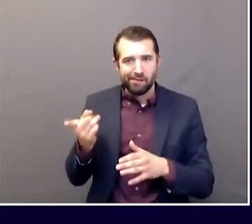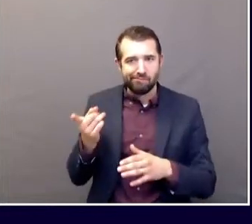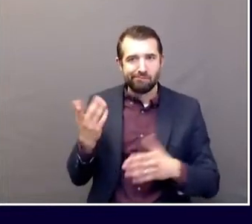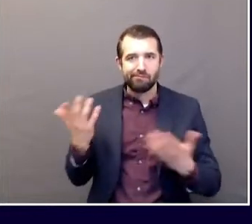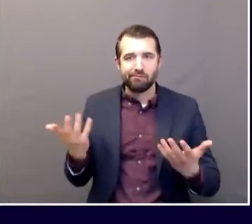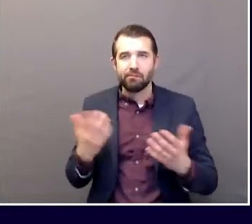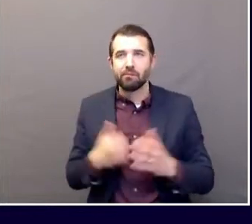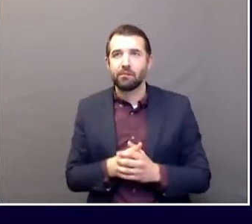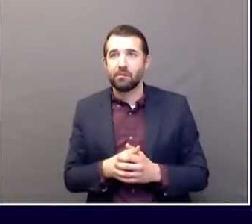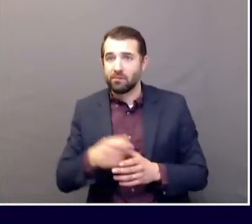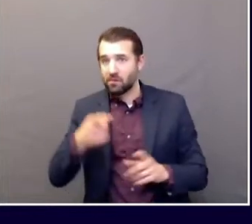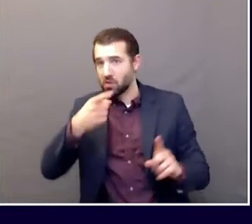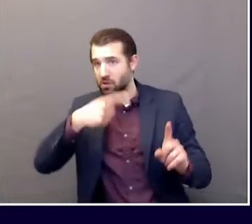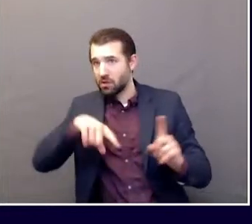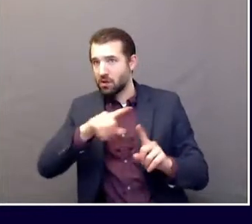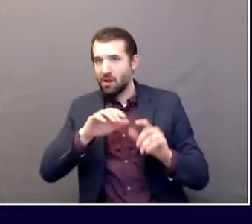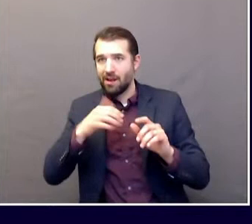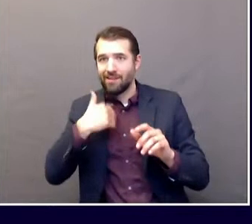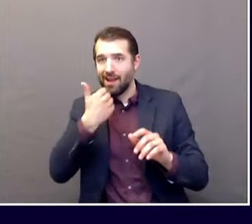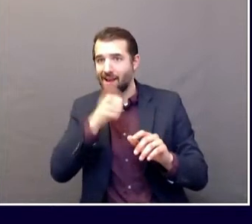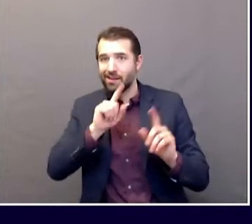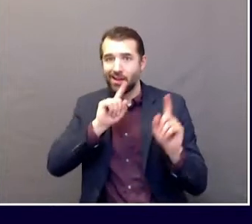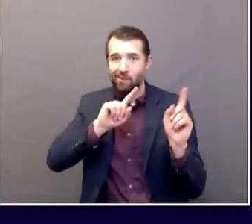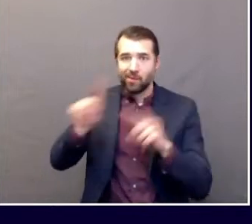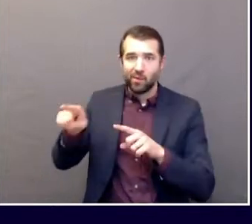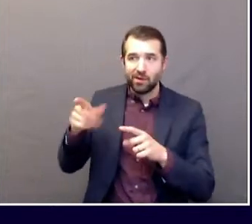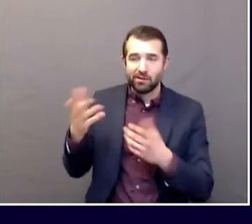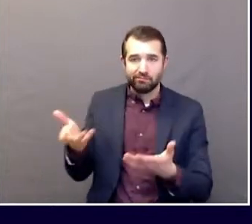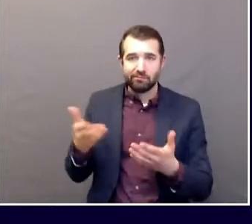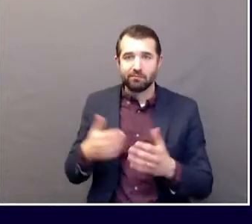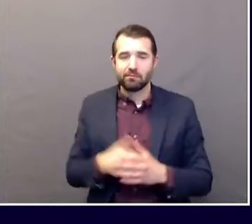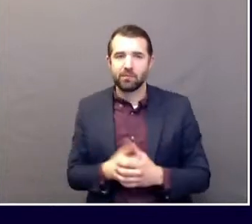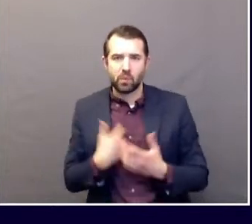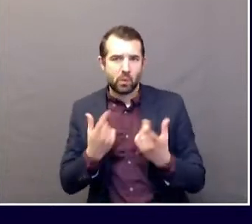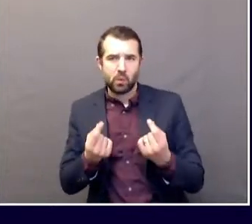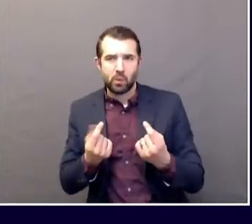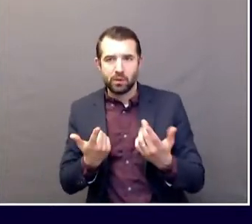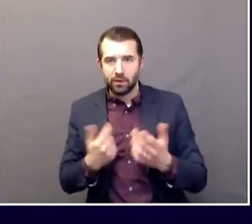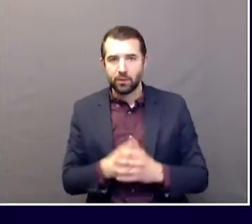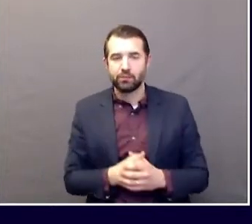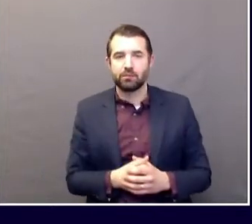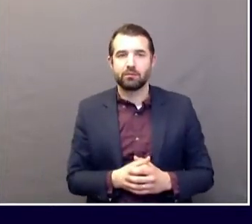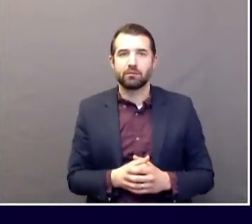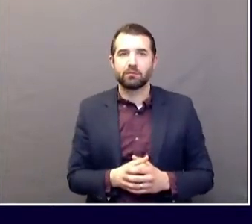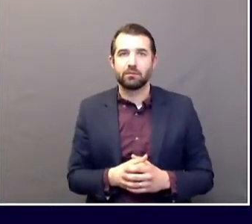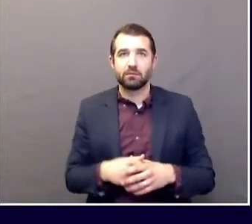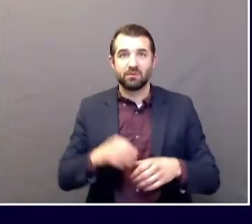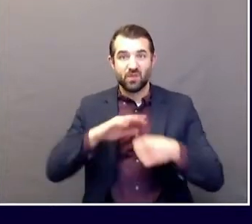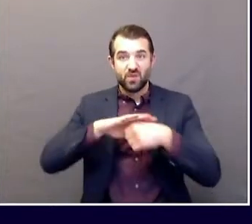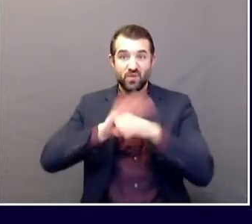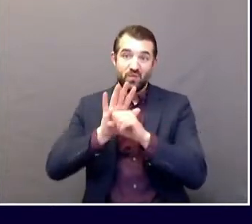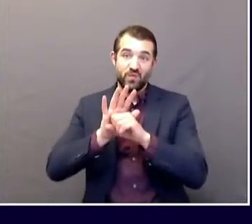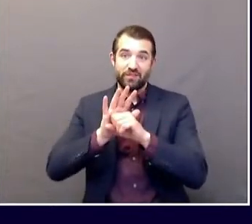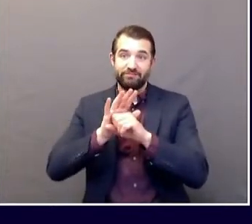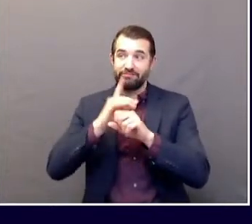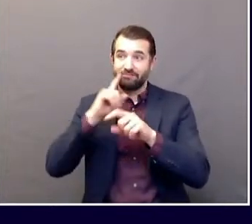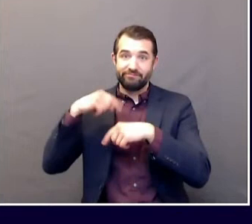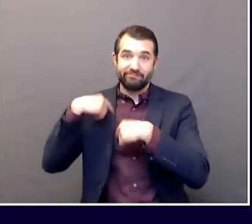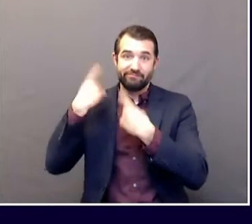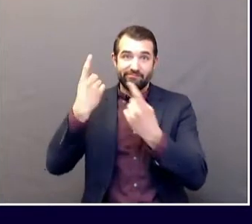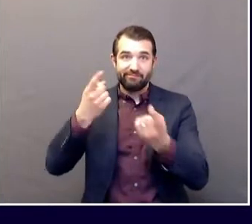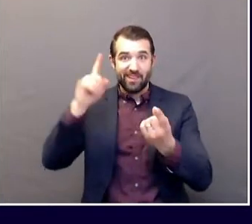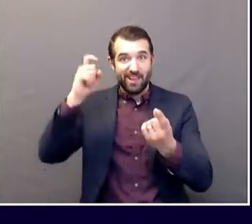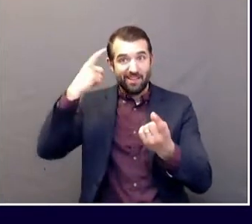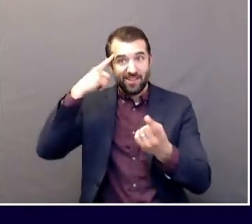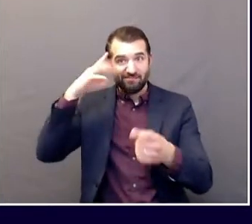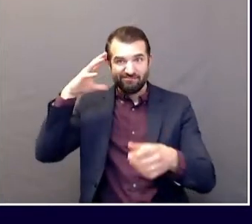I'll begin by saying throughout the pandemic, the governor has striven to balance out the needs of protecting public health with